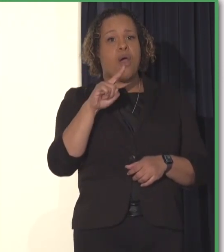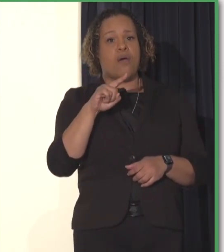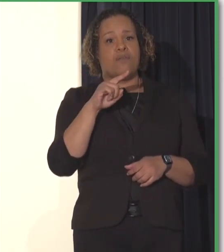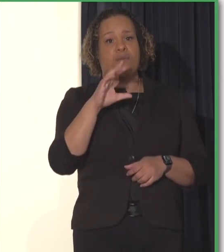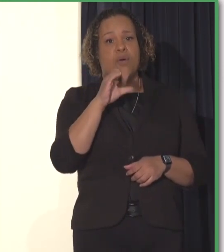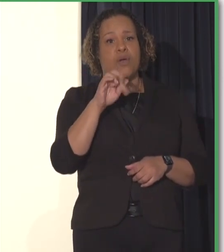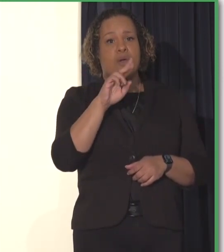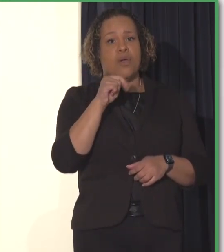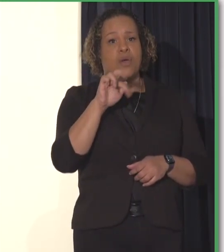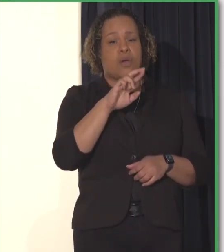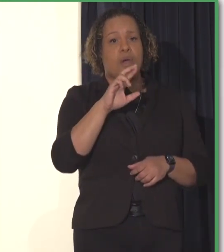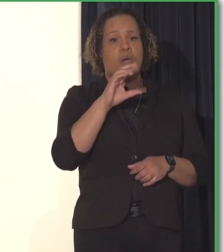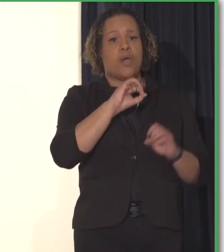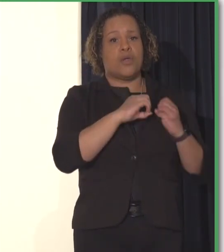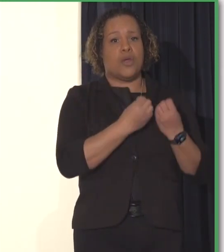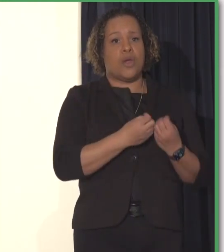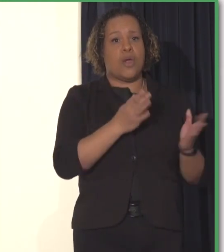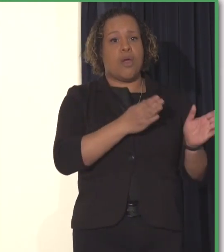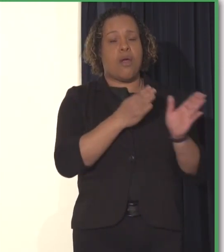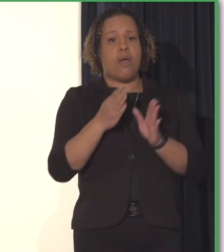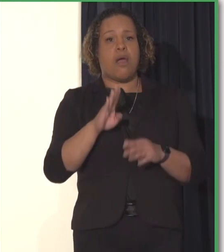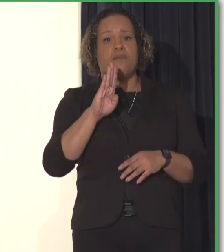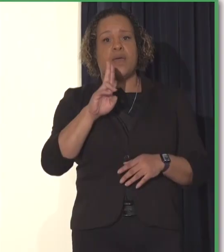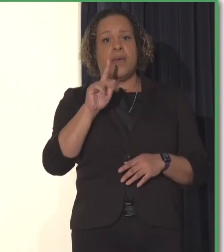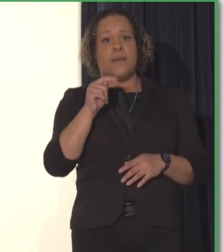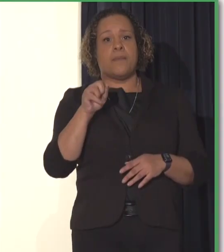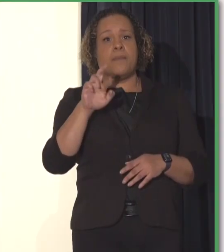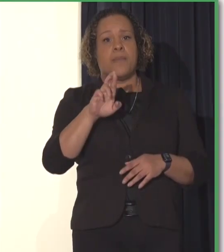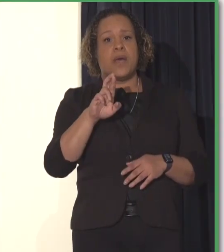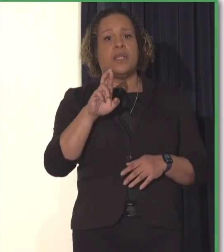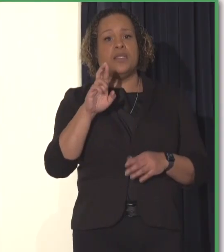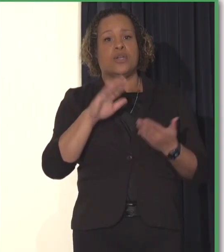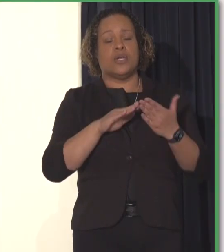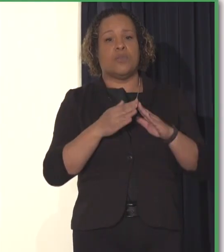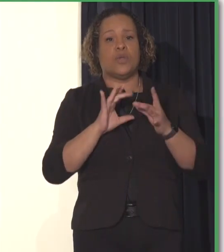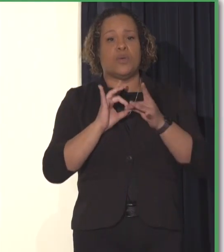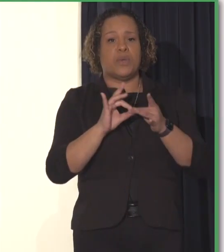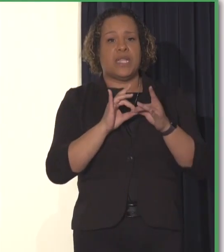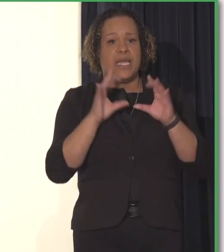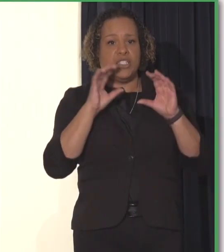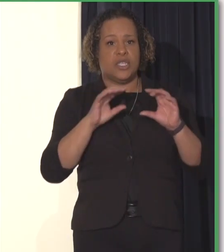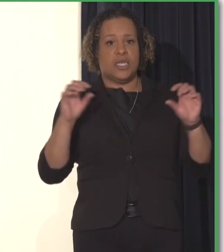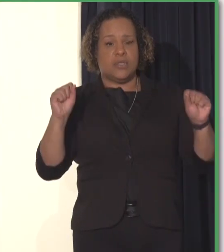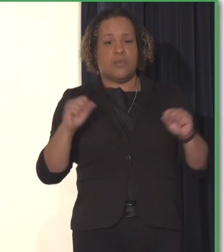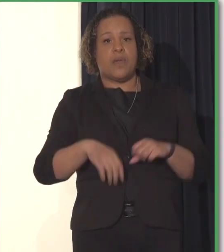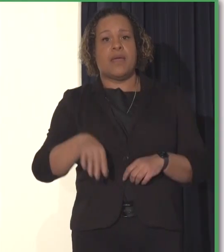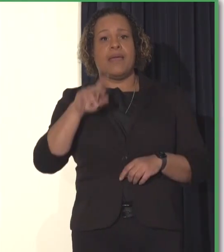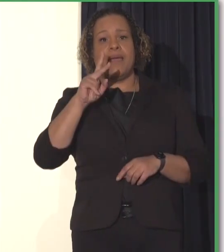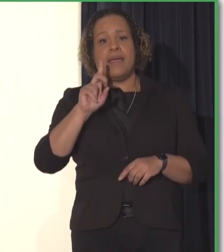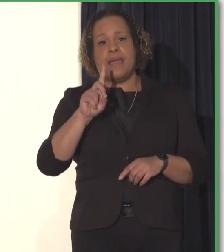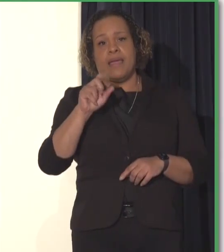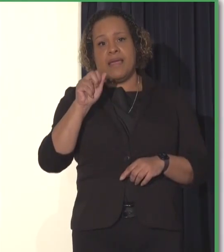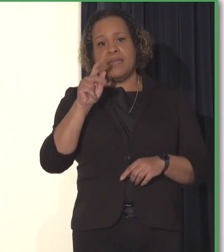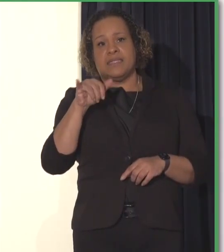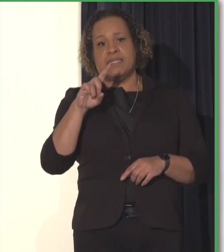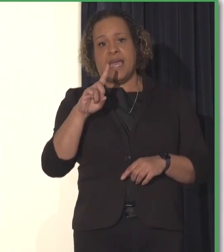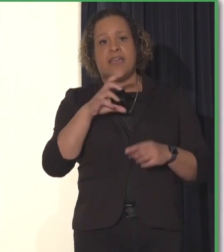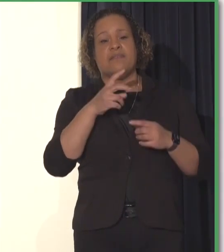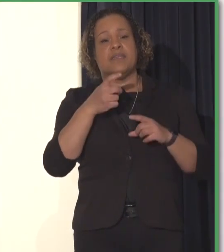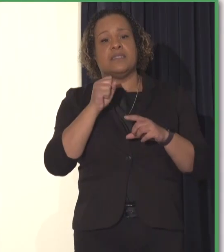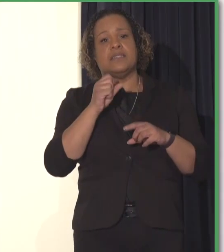Frida Butler, 2nd Precinct Community Relations President. LaDon Davis from the Office of Council Member Fred Durhal